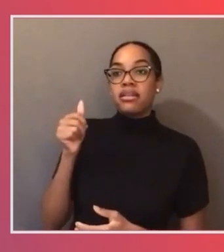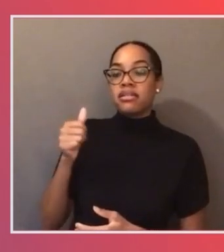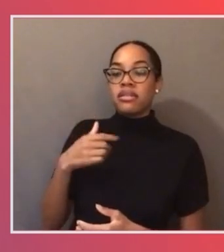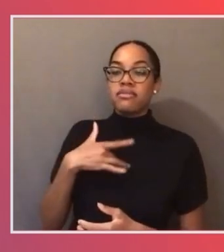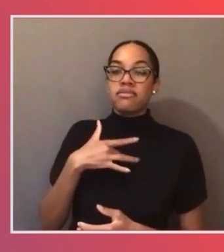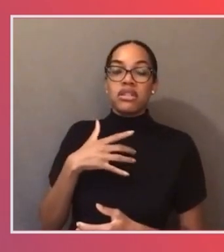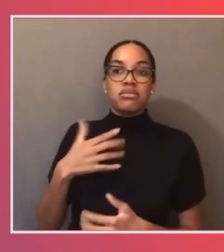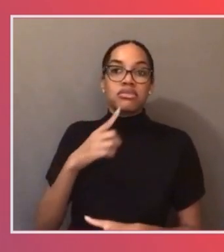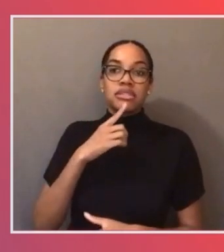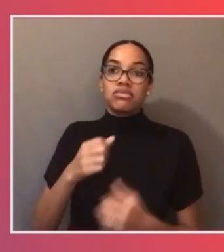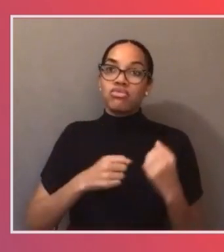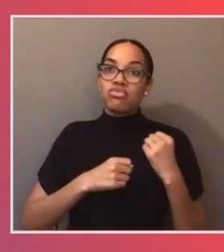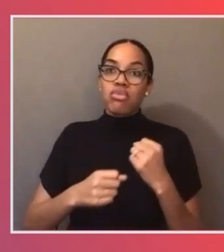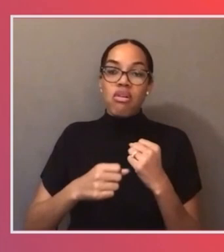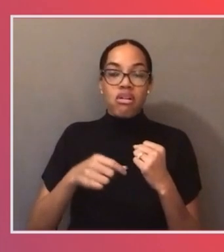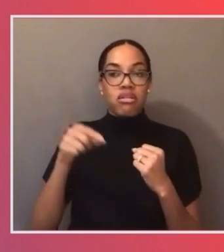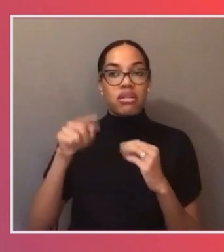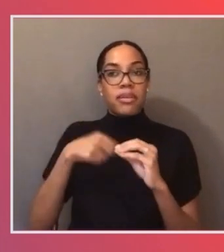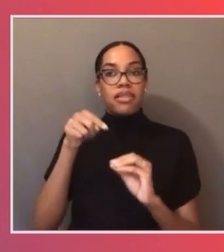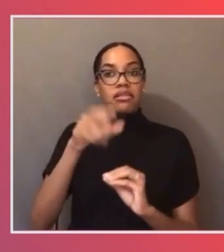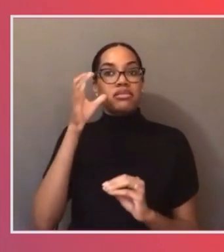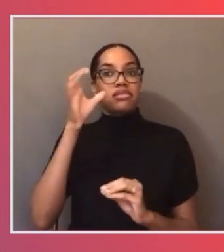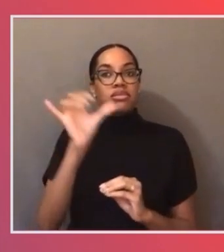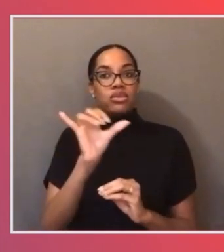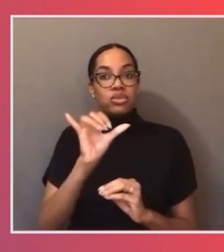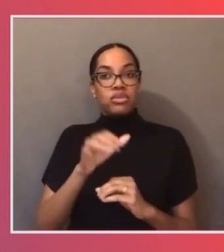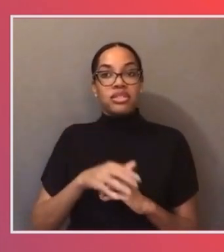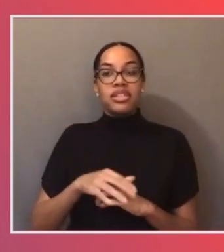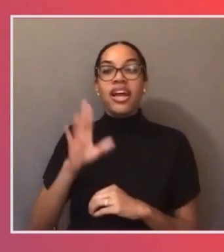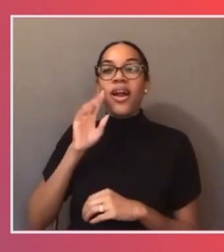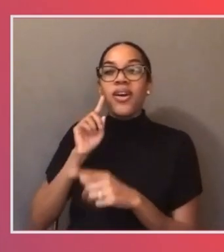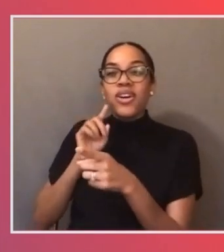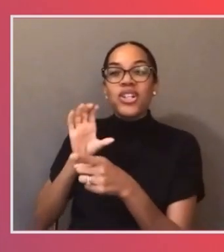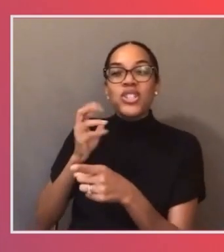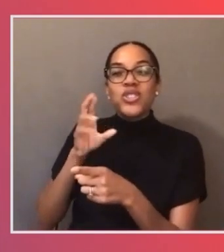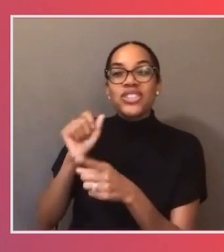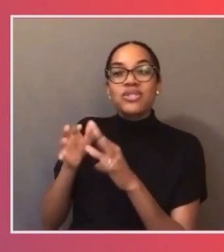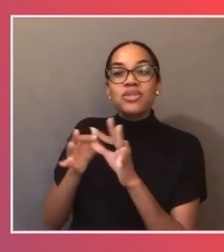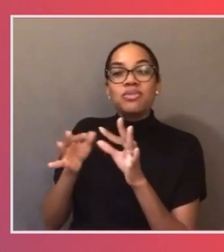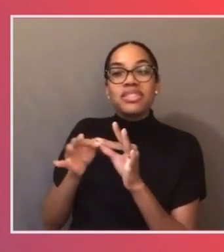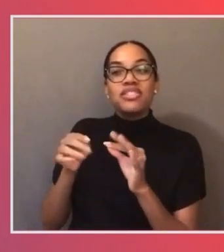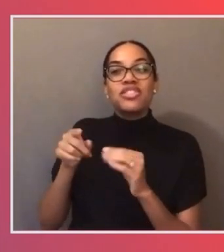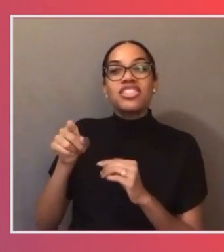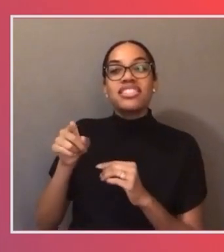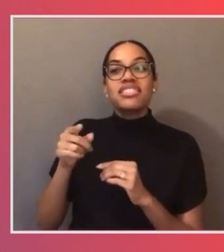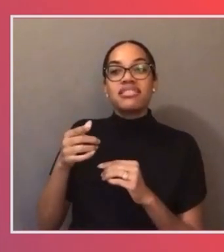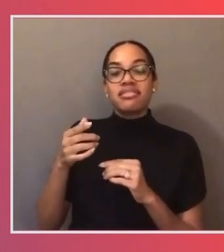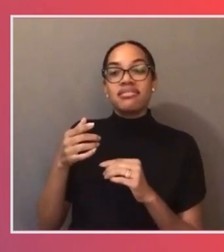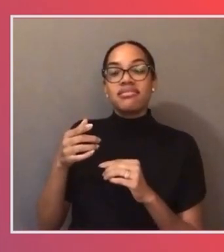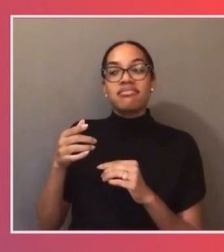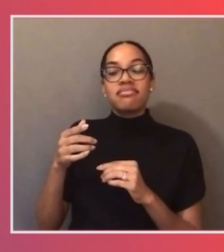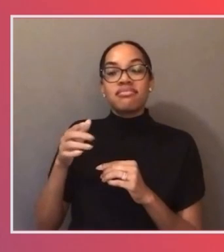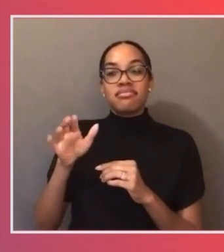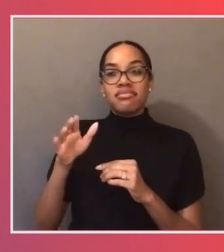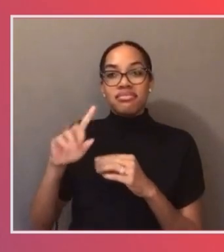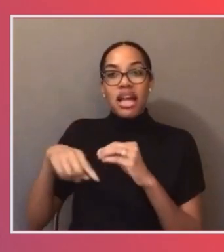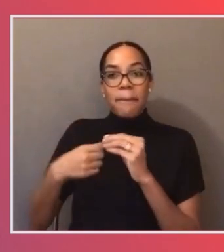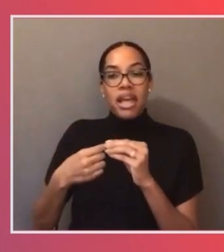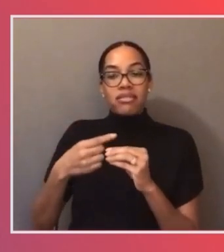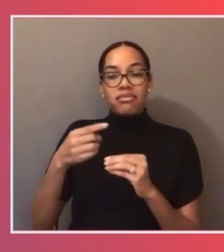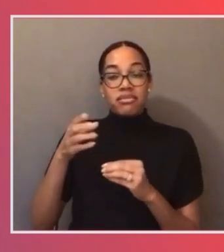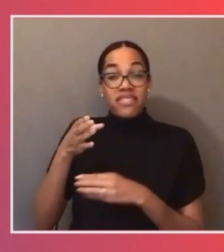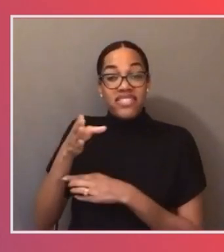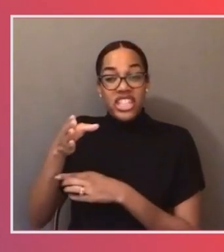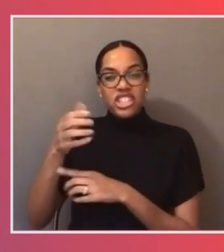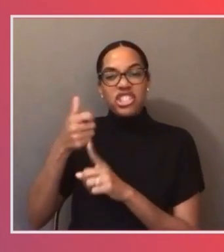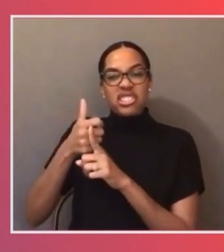I heard, Chris, I heard you talking before I came on, right? And I couldn't agree with you more about the fish, by the way. But the importance